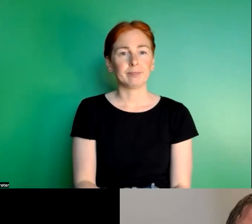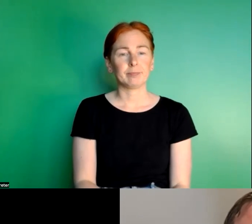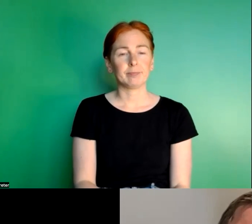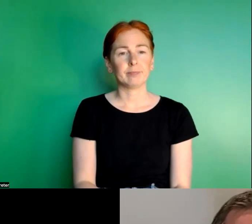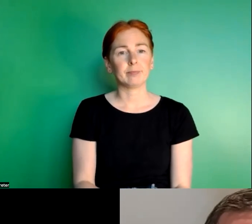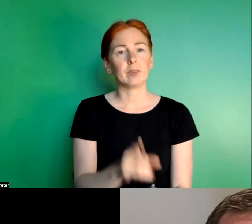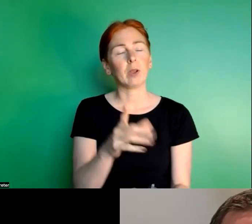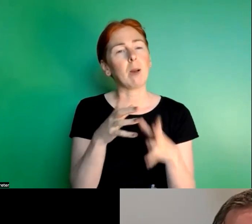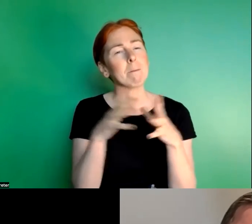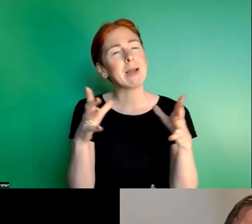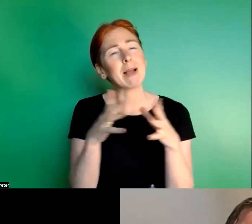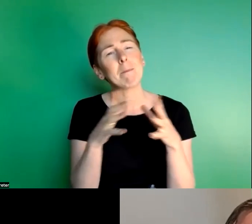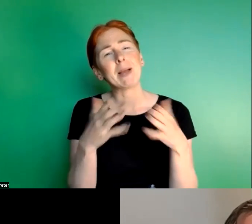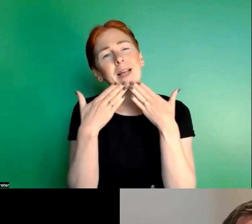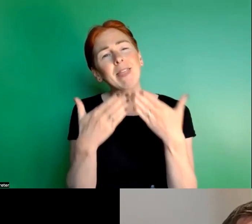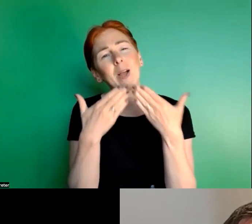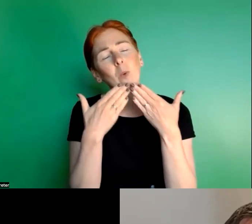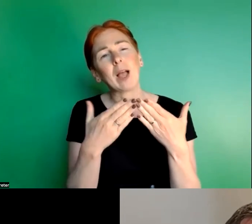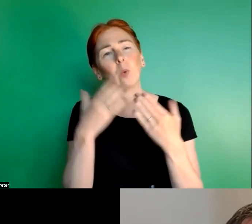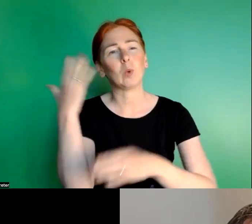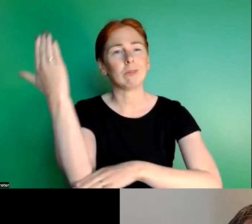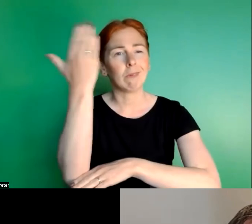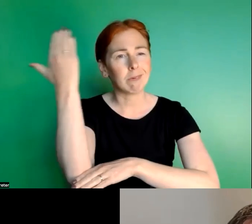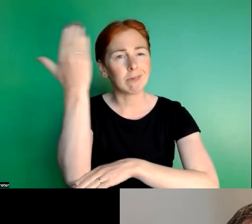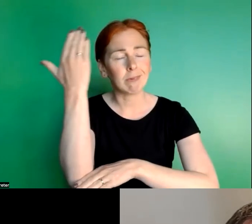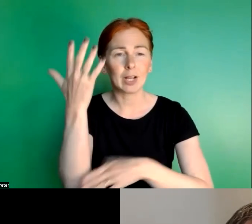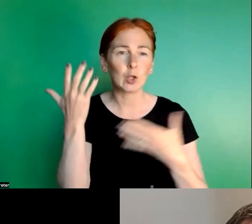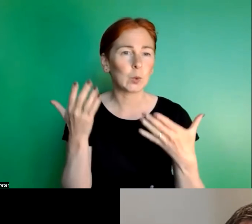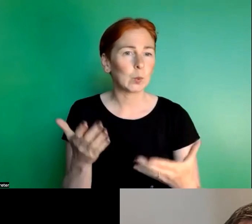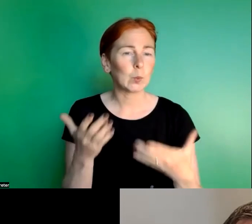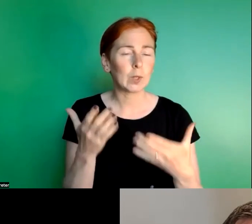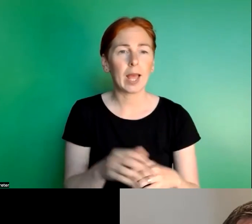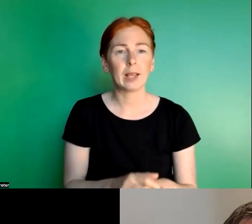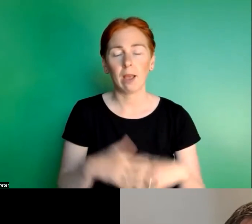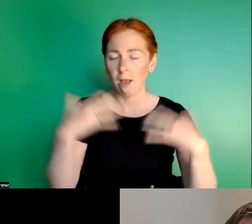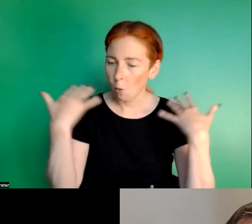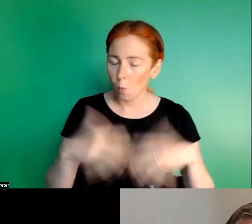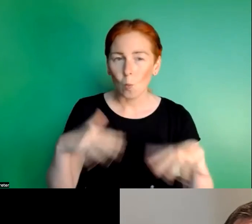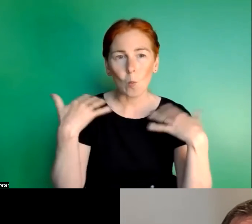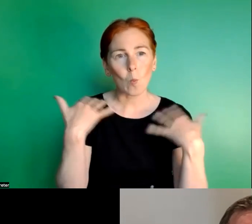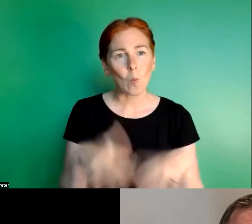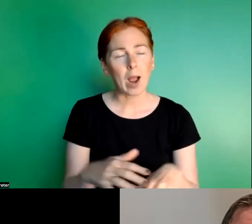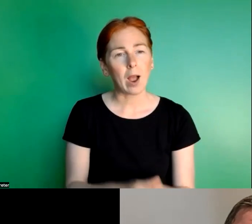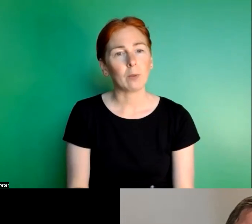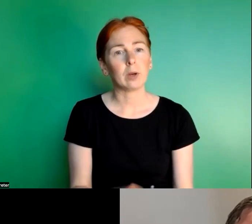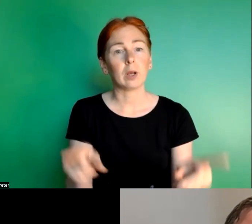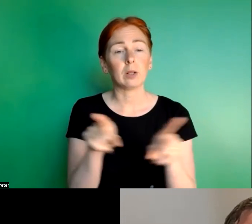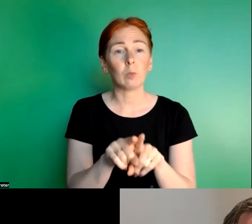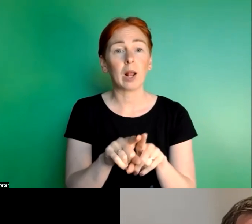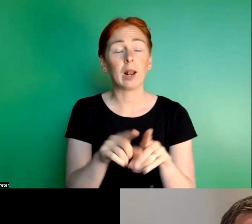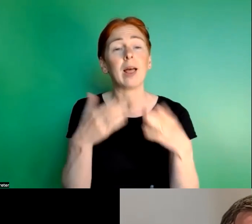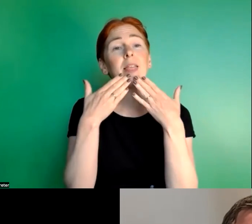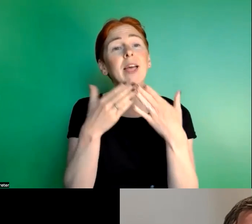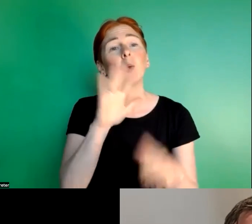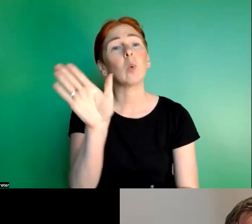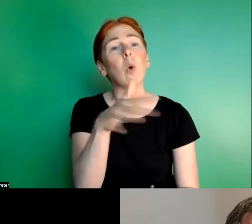Huge thank you to our speakers this evening for such an amazing session, and thank you to all of you who have